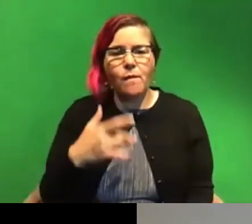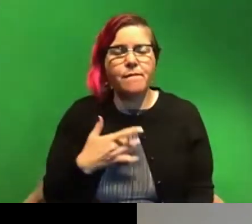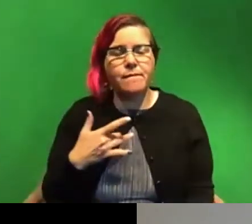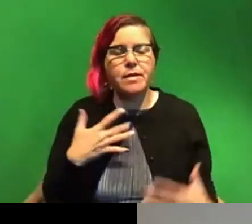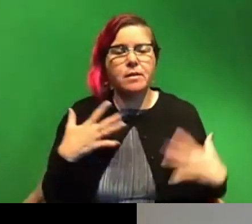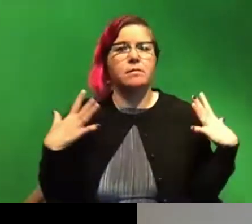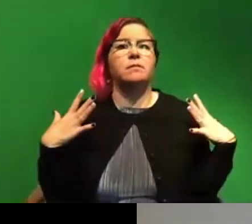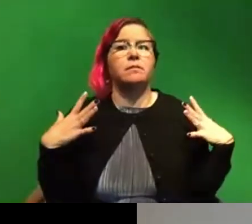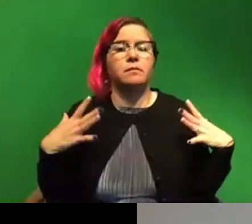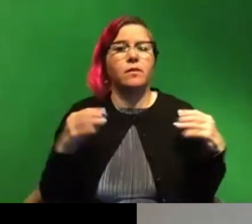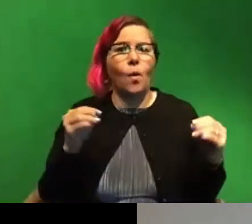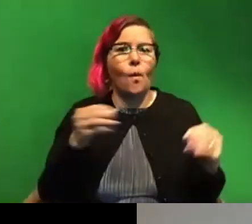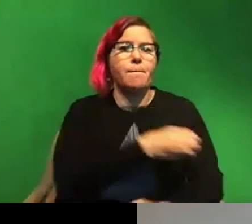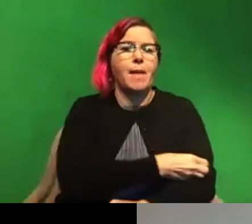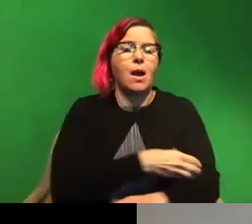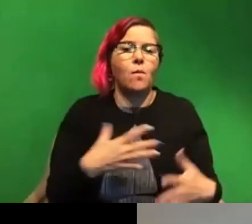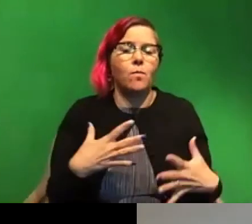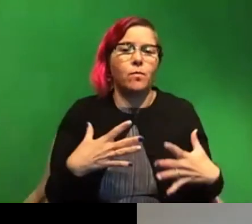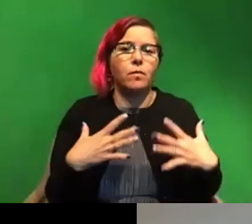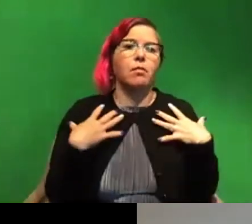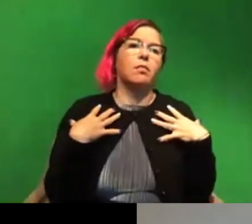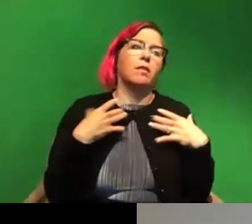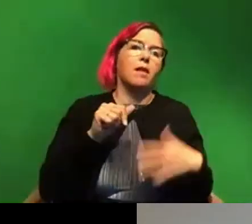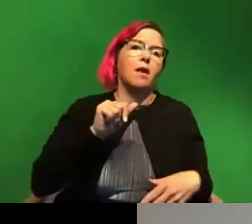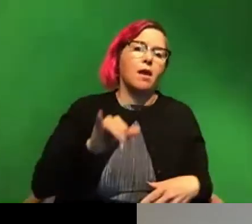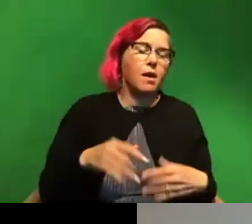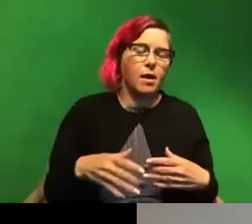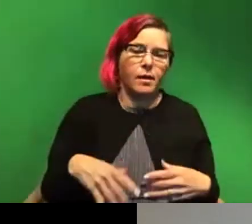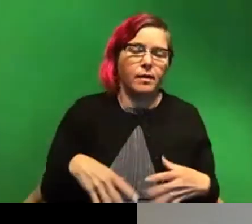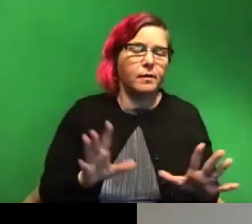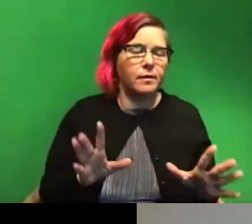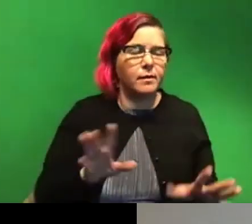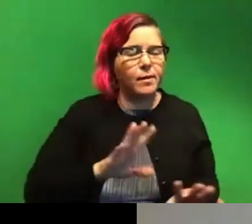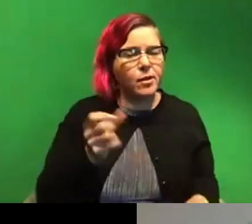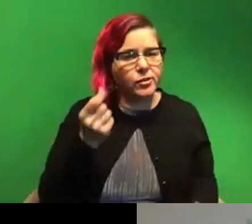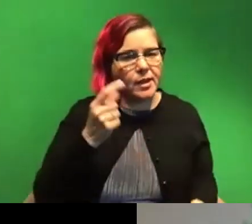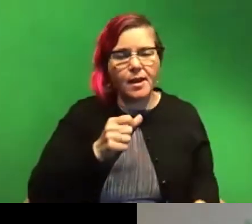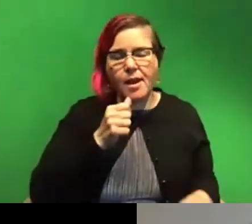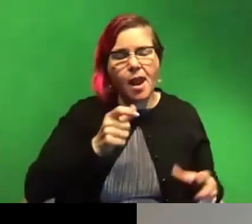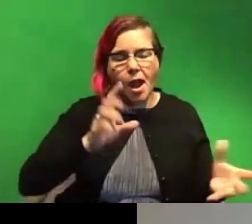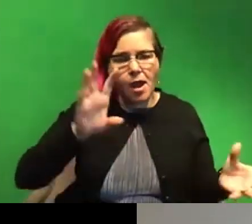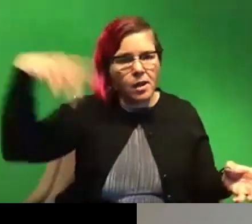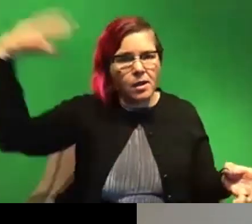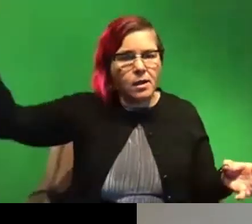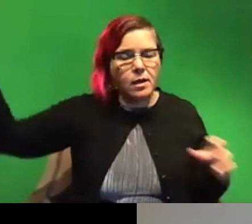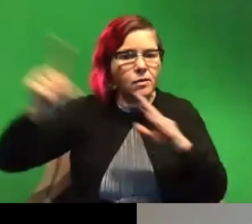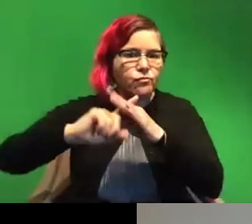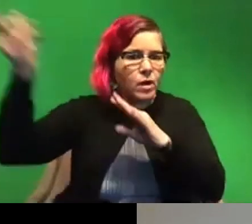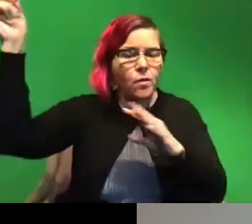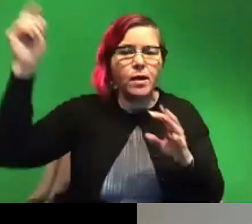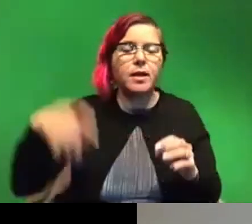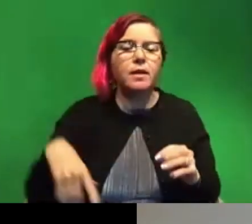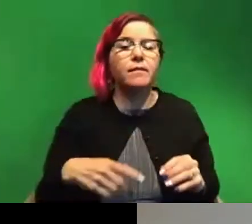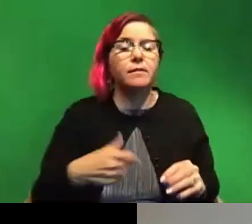and powerless at the hands of AI. I really want everyone to very much understand that. Like, it's not running away from us too far. If someone